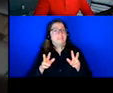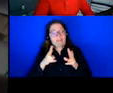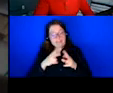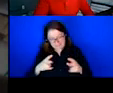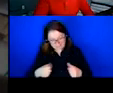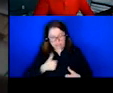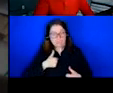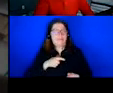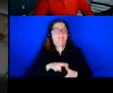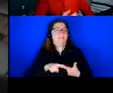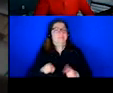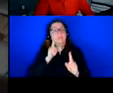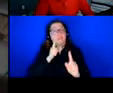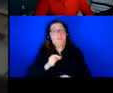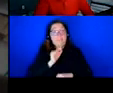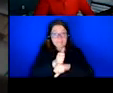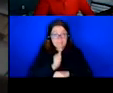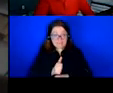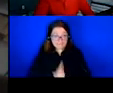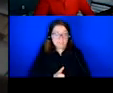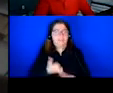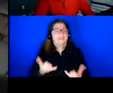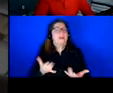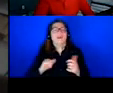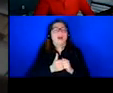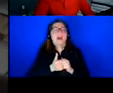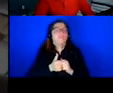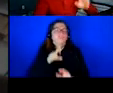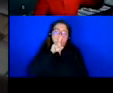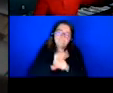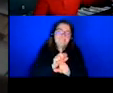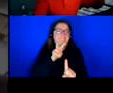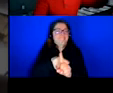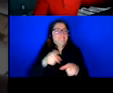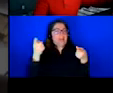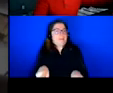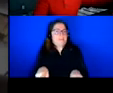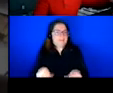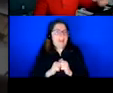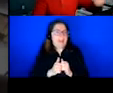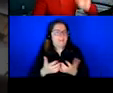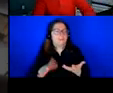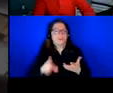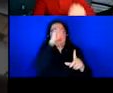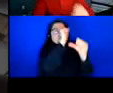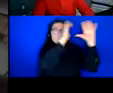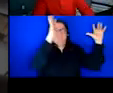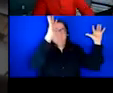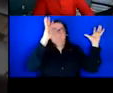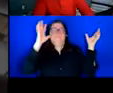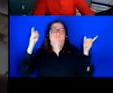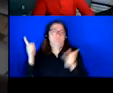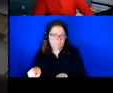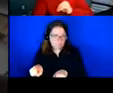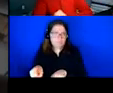we've set our goals. Now, what are we going to do to make it happen? So this is taking the goal, the visioning part, to action and how you're